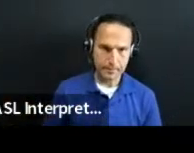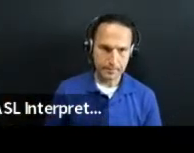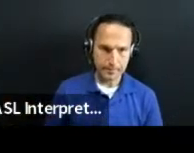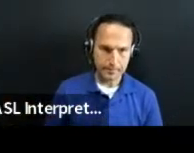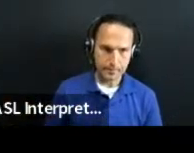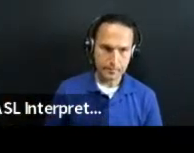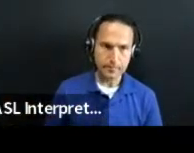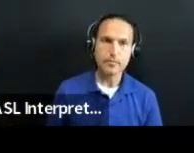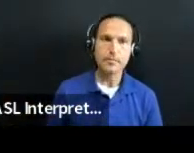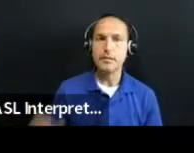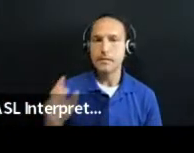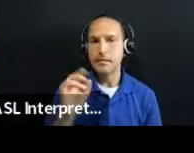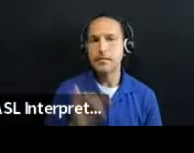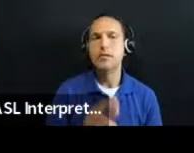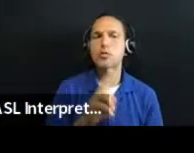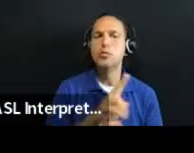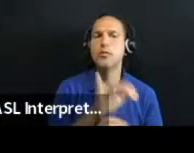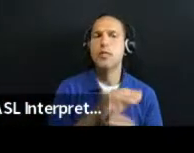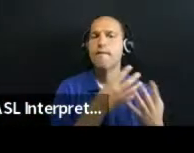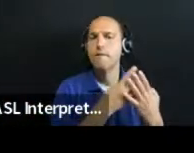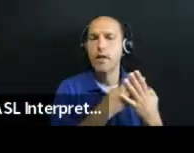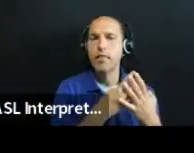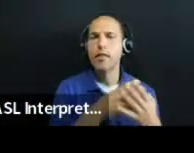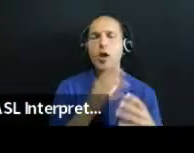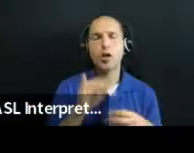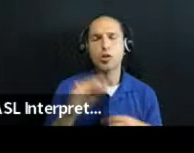Making sure your filter and your search